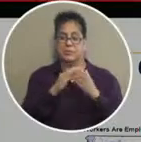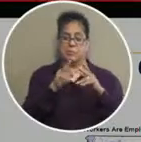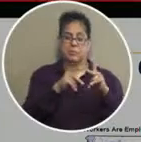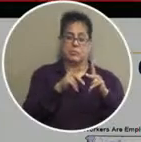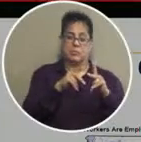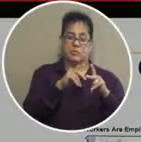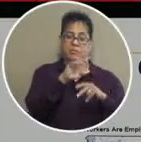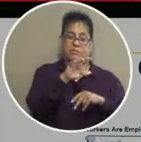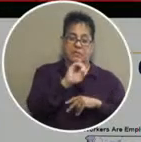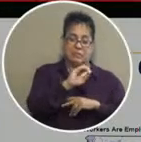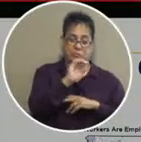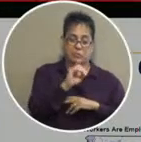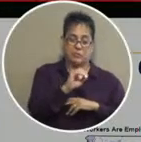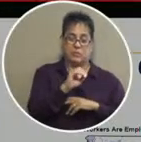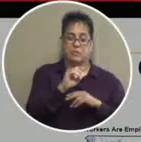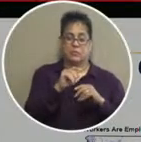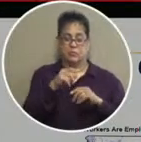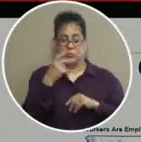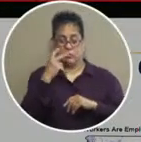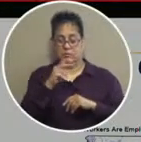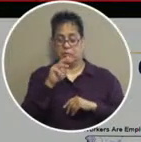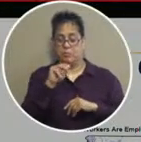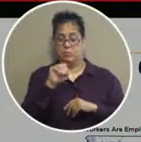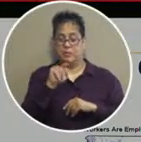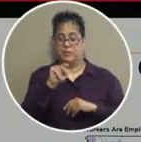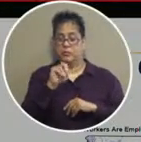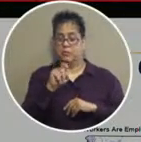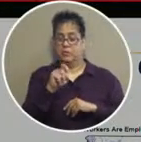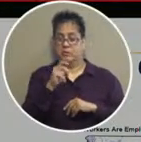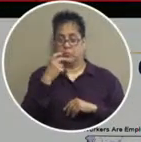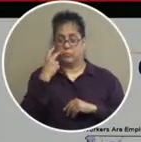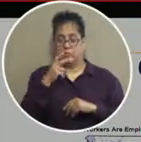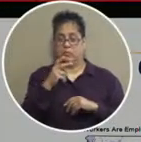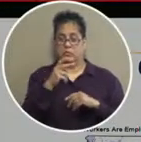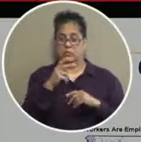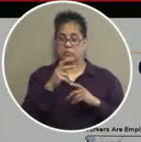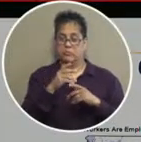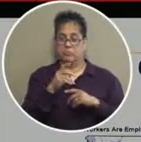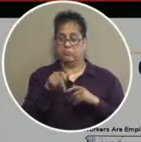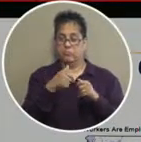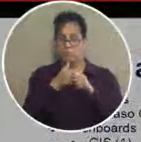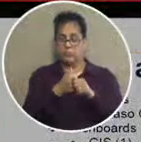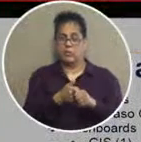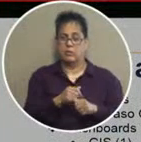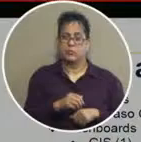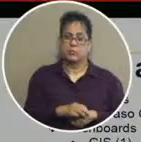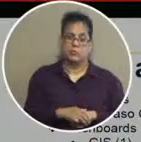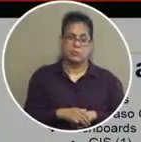75%. You'll see these metrics, and so we're tracking these as well. Next slide, please.